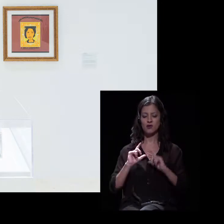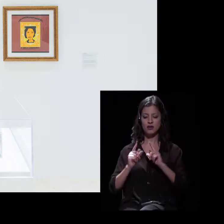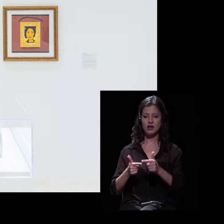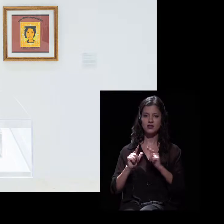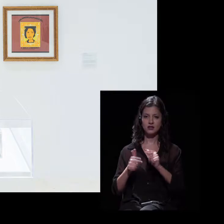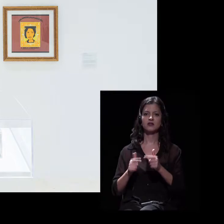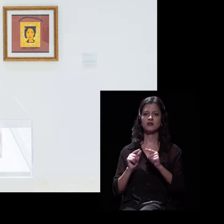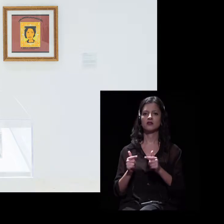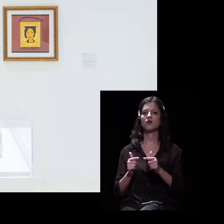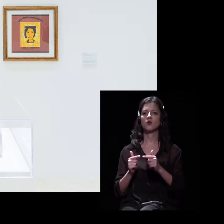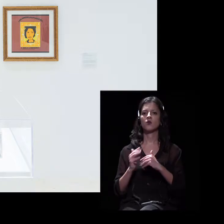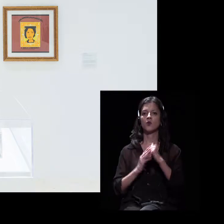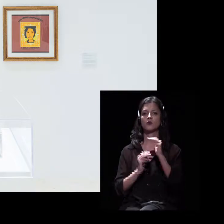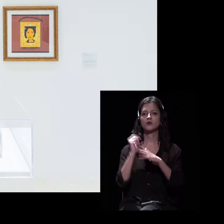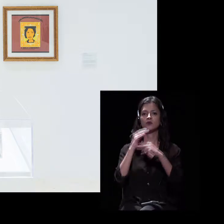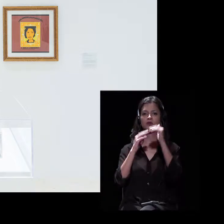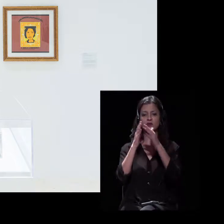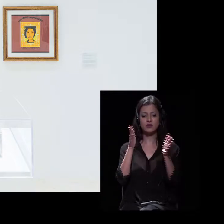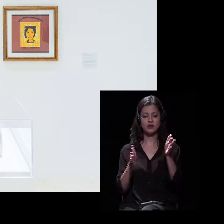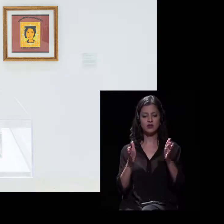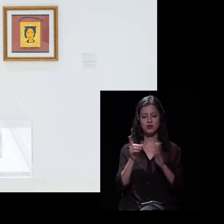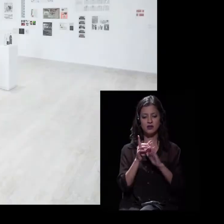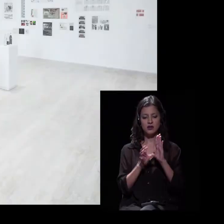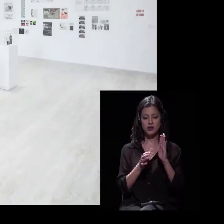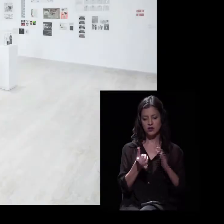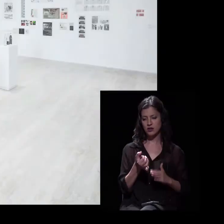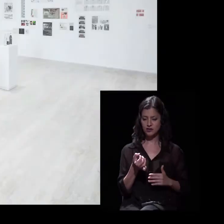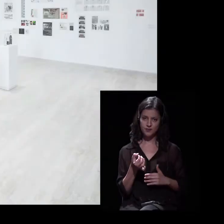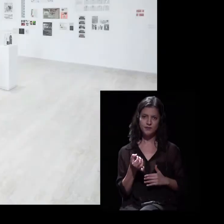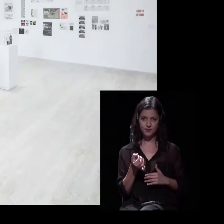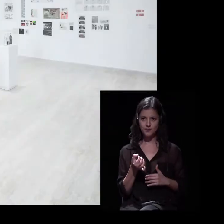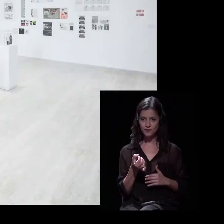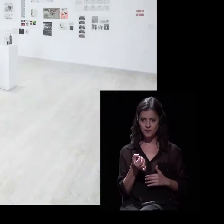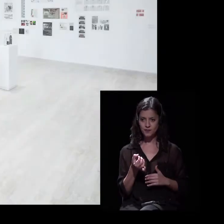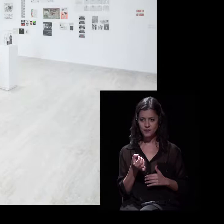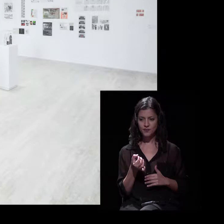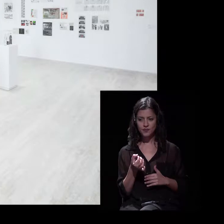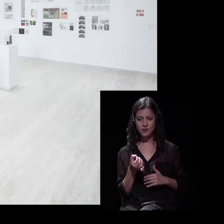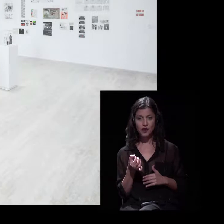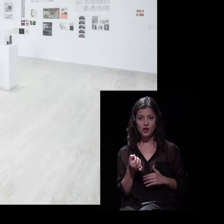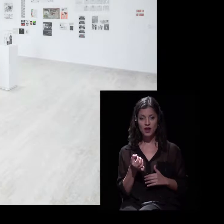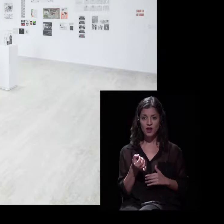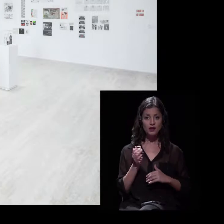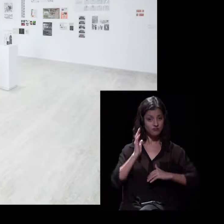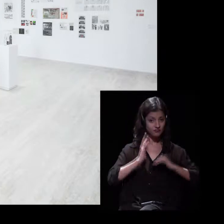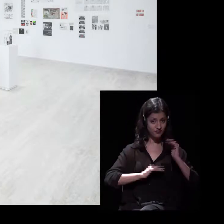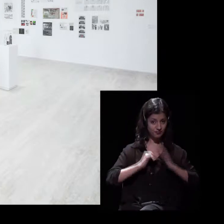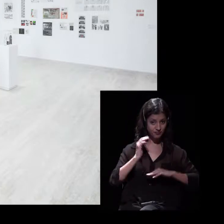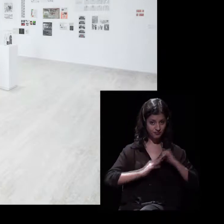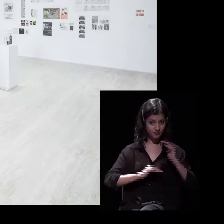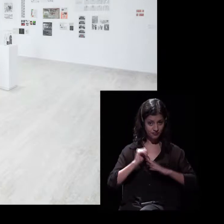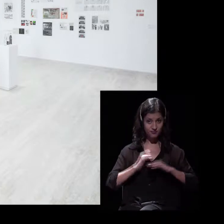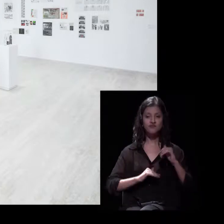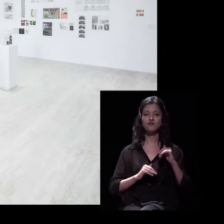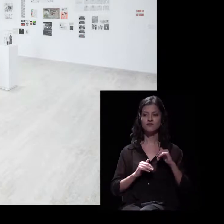1960s. The late 1960s instead saw the emergence of practices consciously aligned with the postulates of dependency theory, many